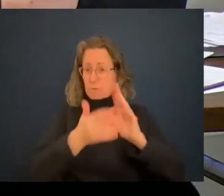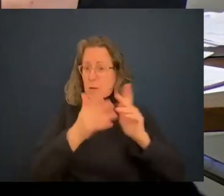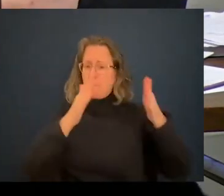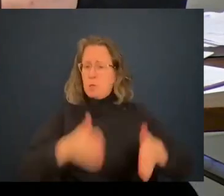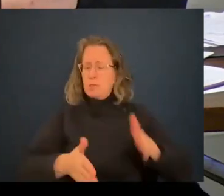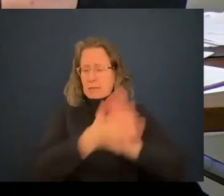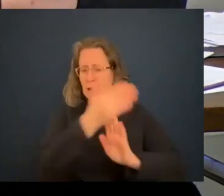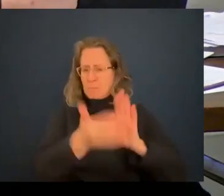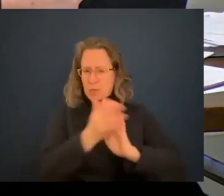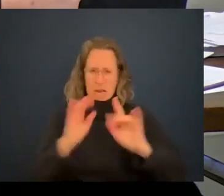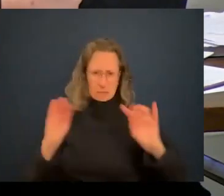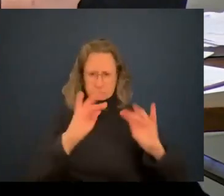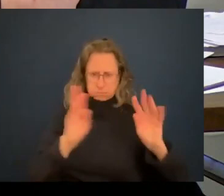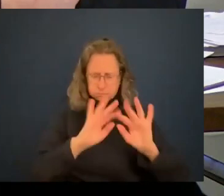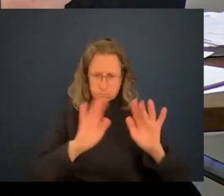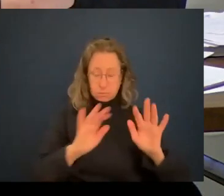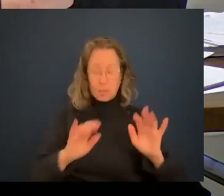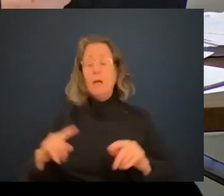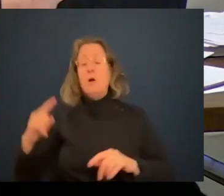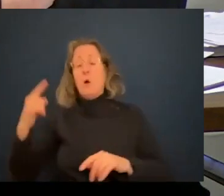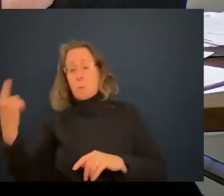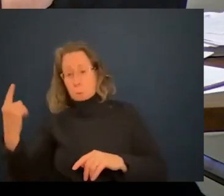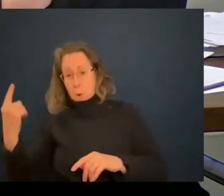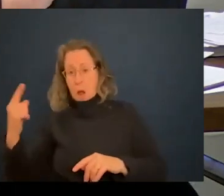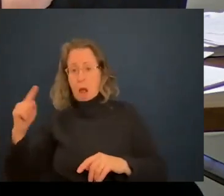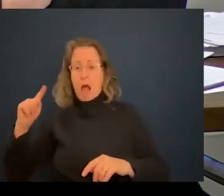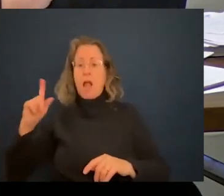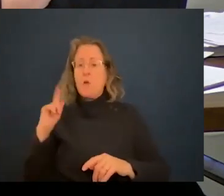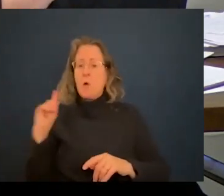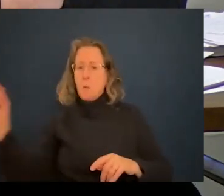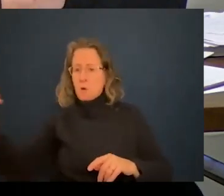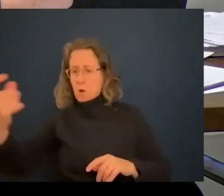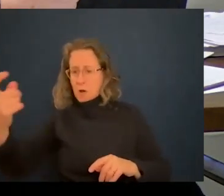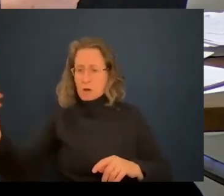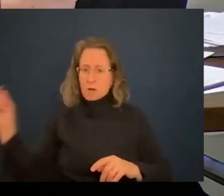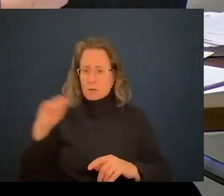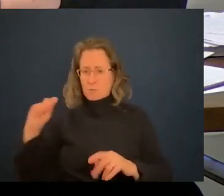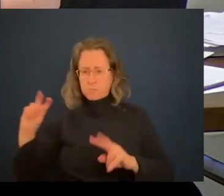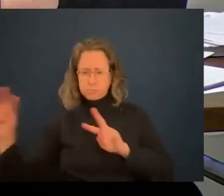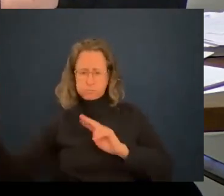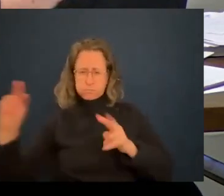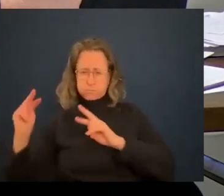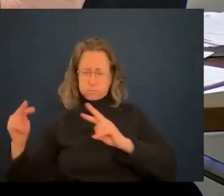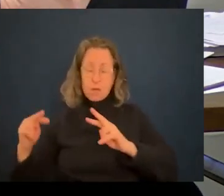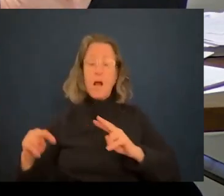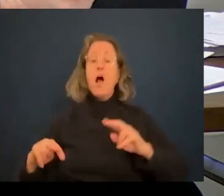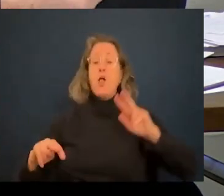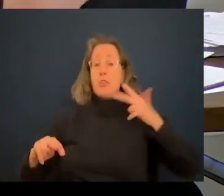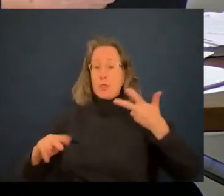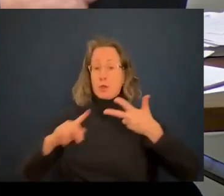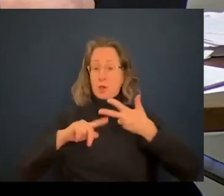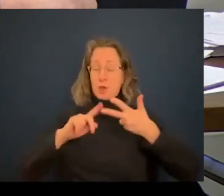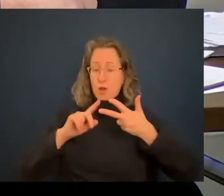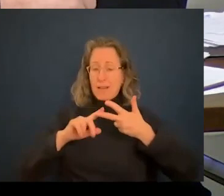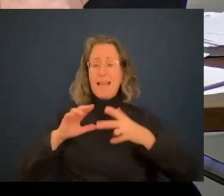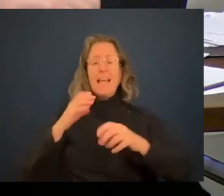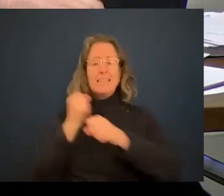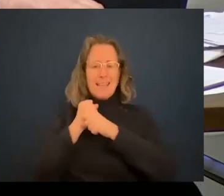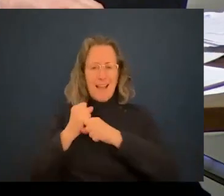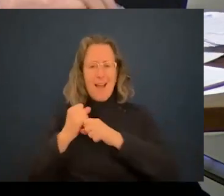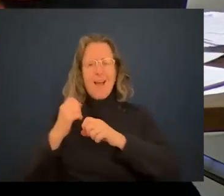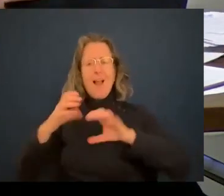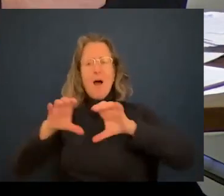360 degree walk around at least that other firefighters getting the line stretched so either the front door or the side